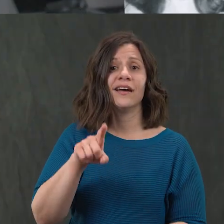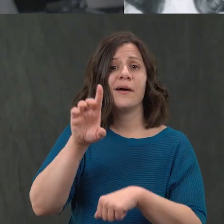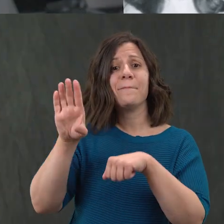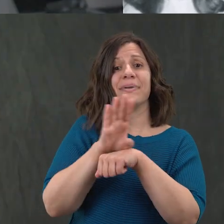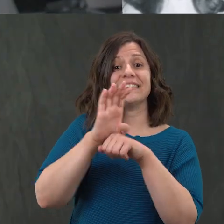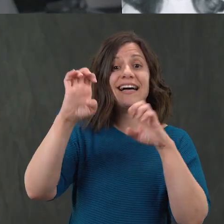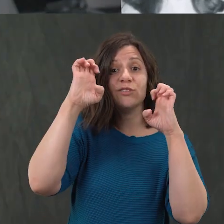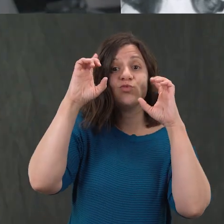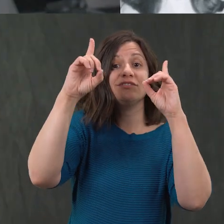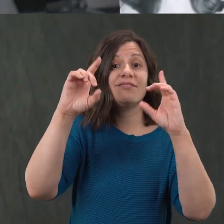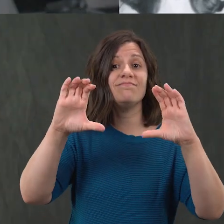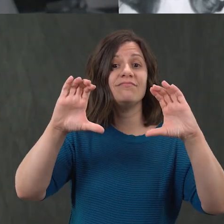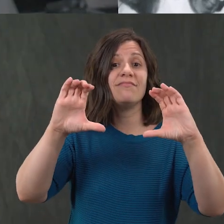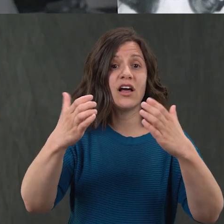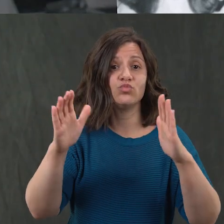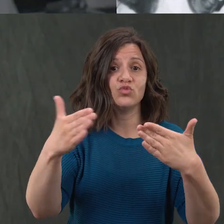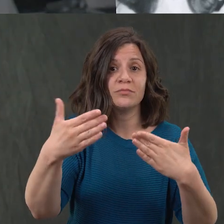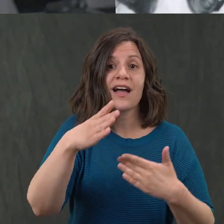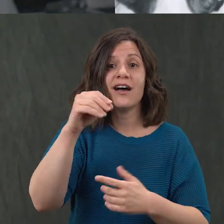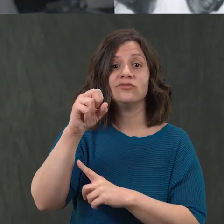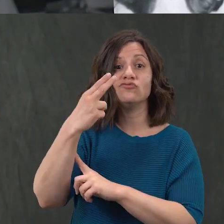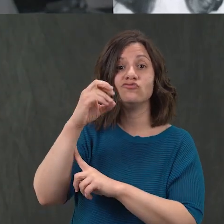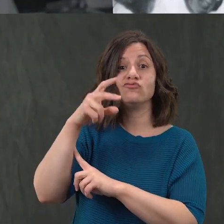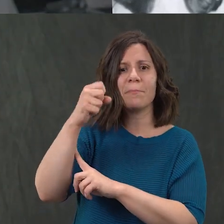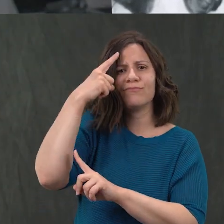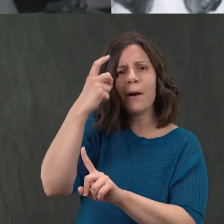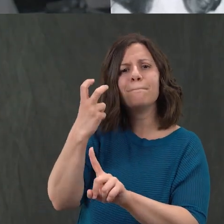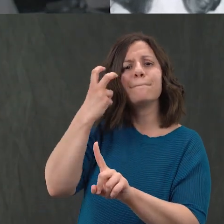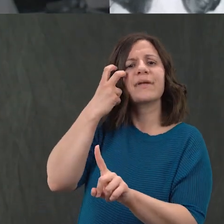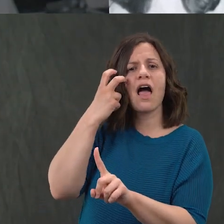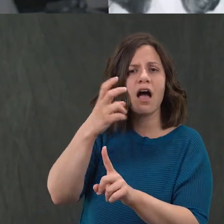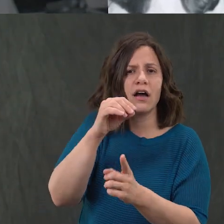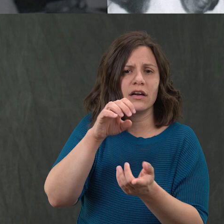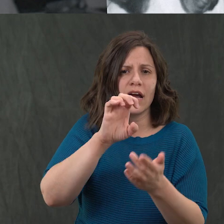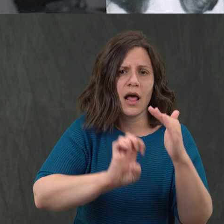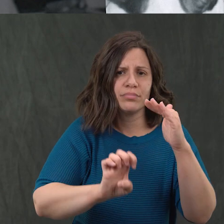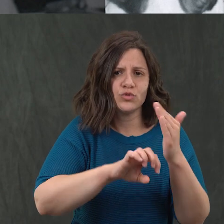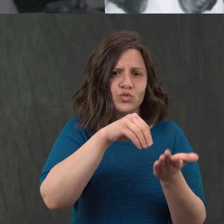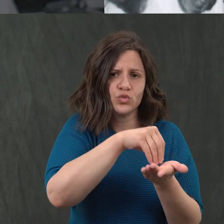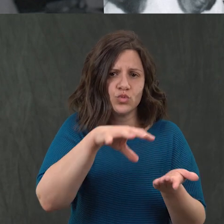There was a business education classroom and shops for blind and elementary students.